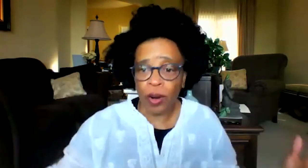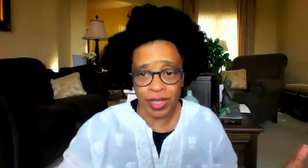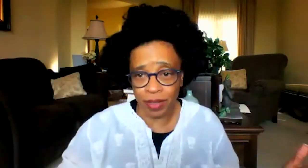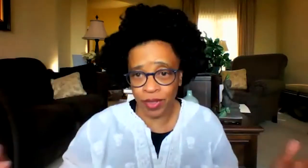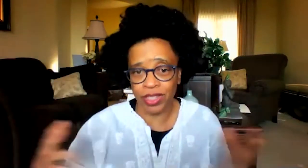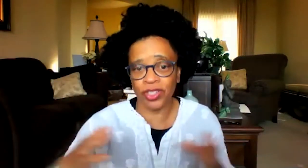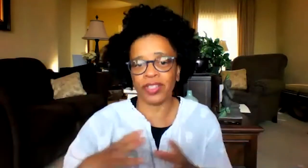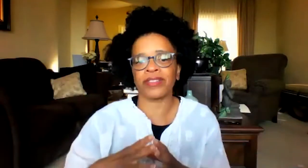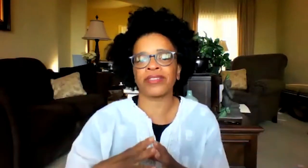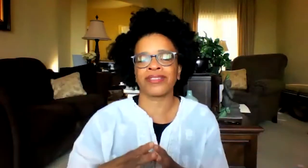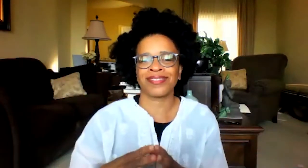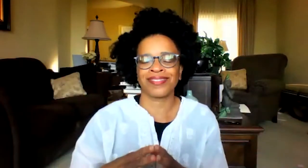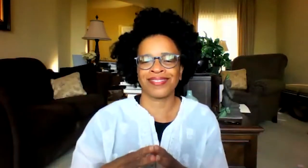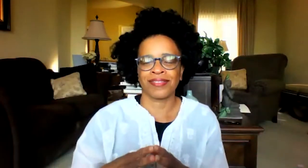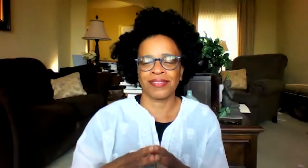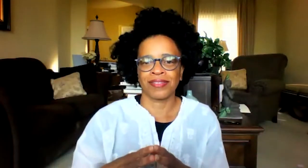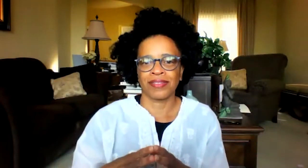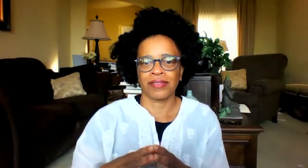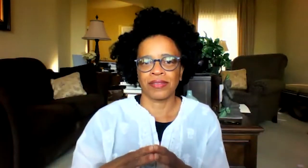how are we then with each other?